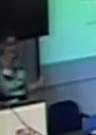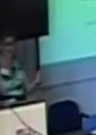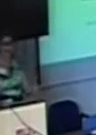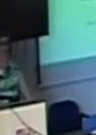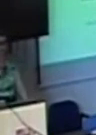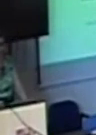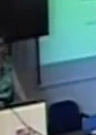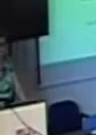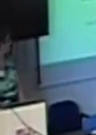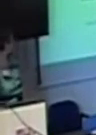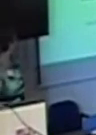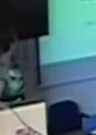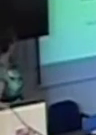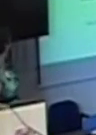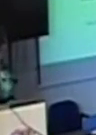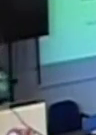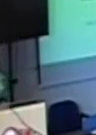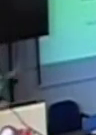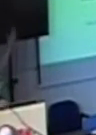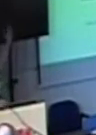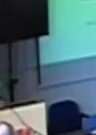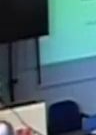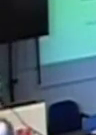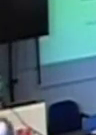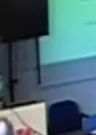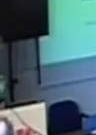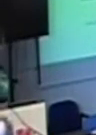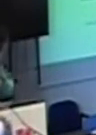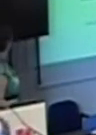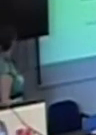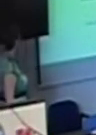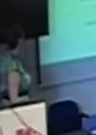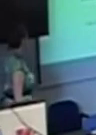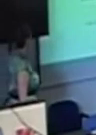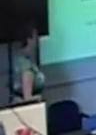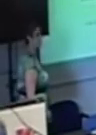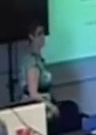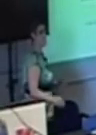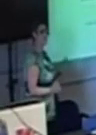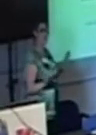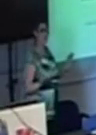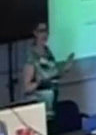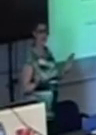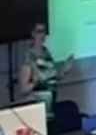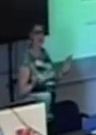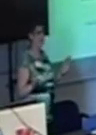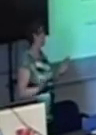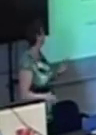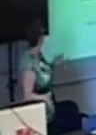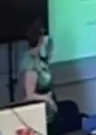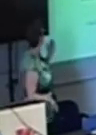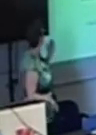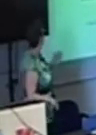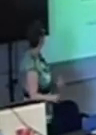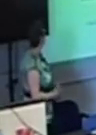Okay. Okay. So, homesigners will build core knowledge. This is basically the one-minute version of the